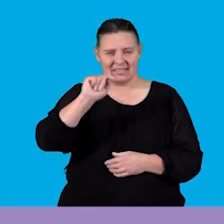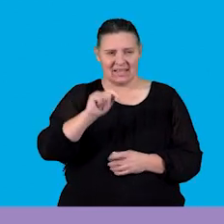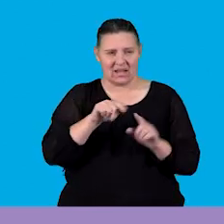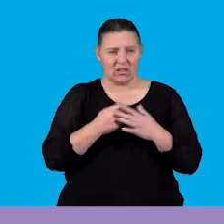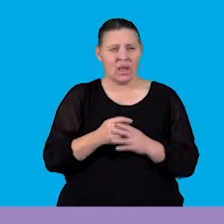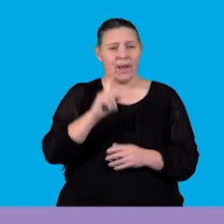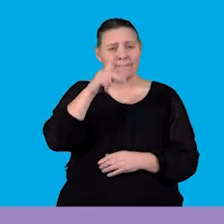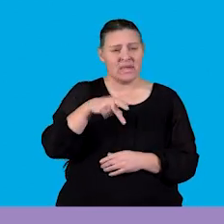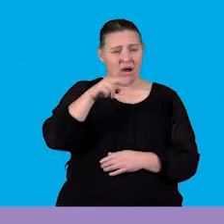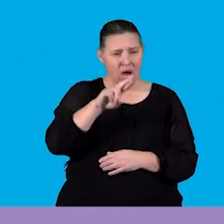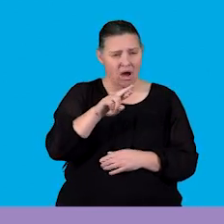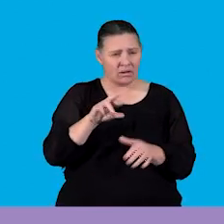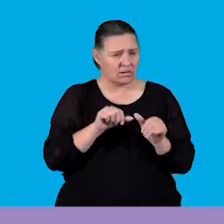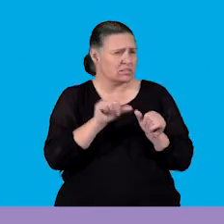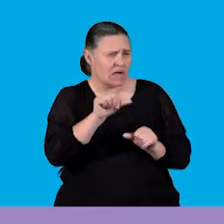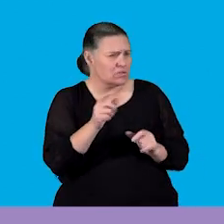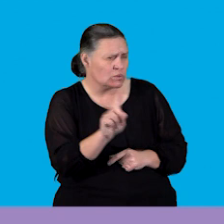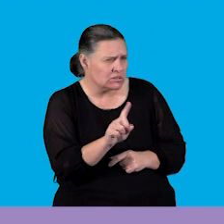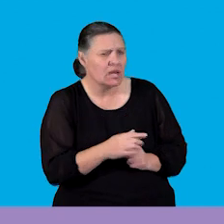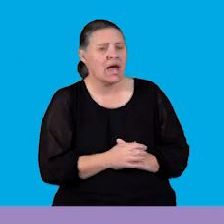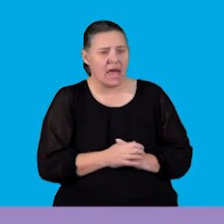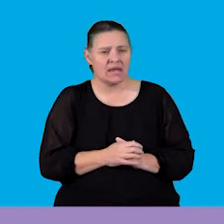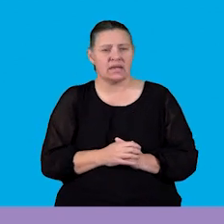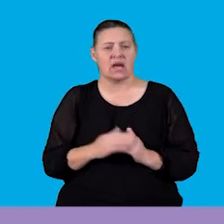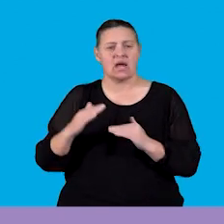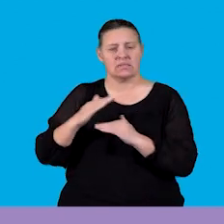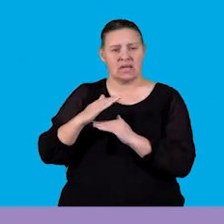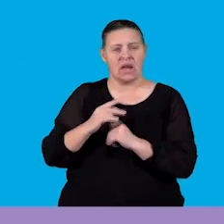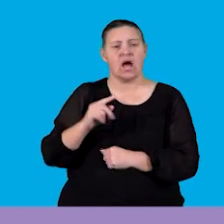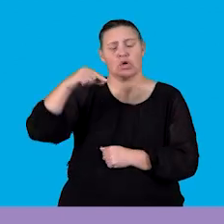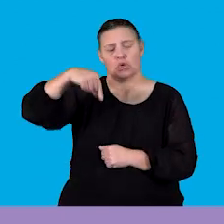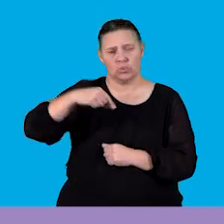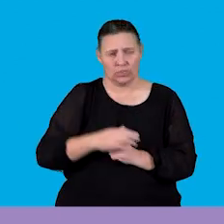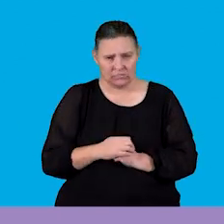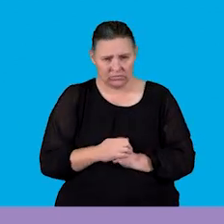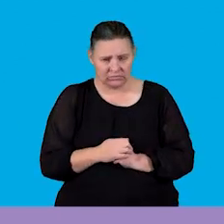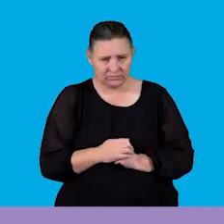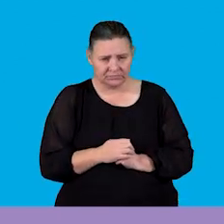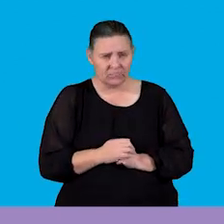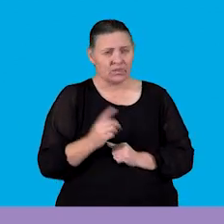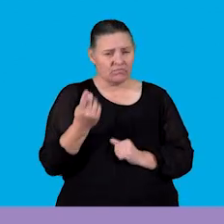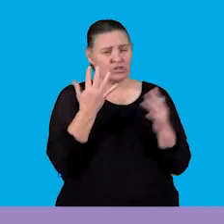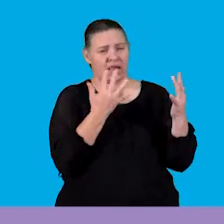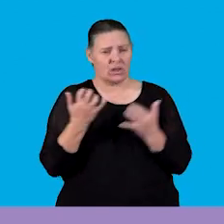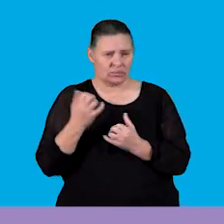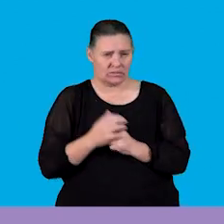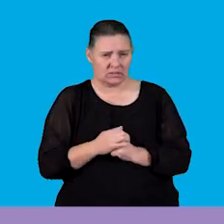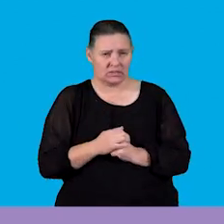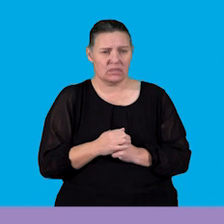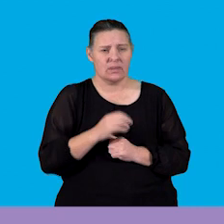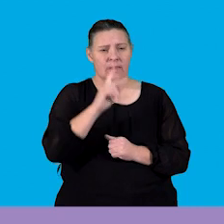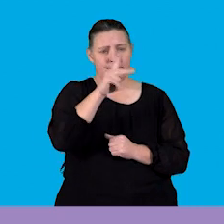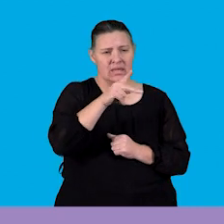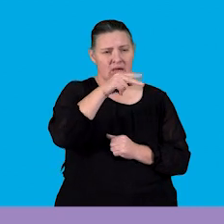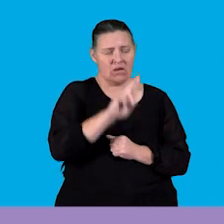Determine the length of PR and the size of angle Q. So we are going to first